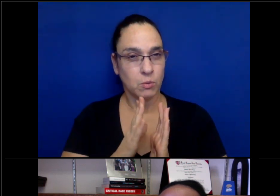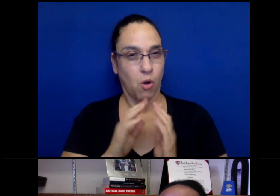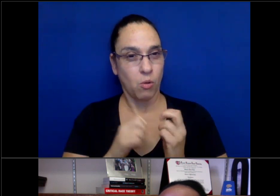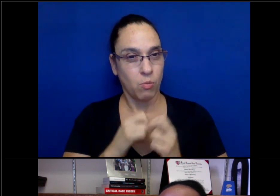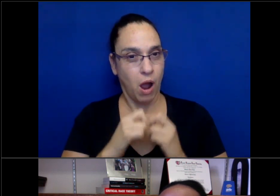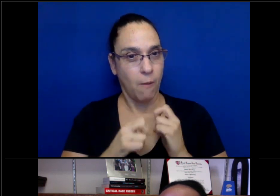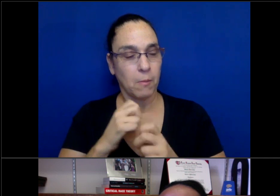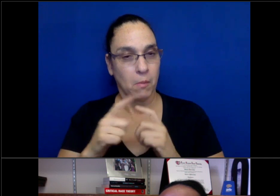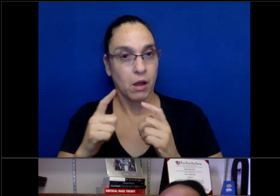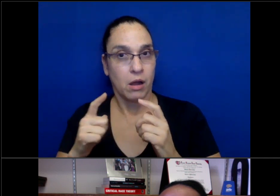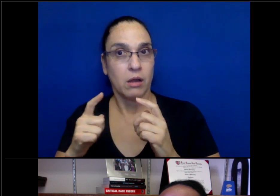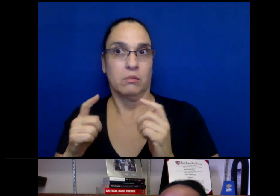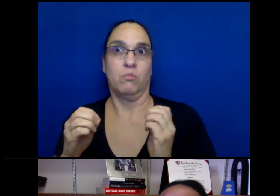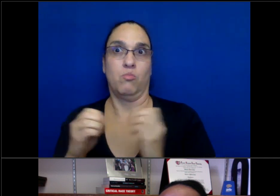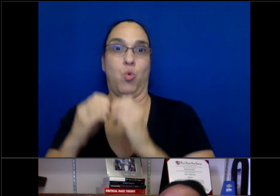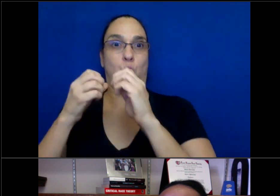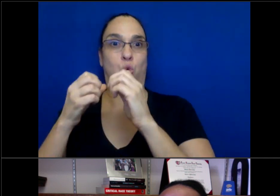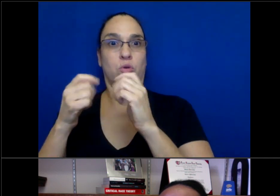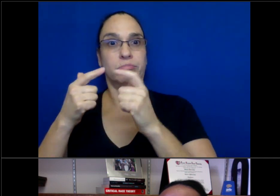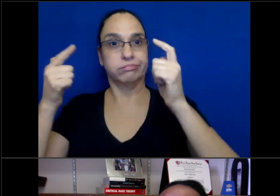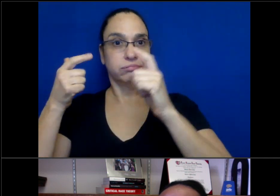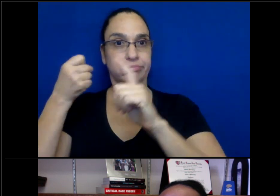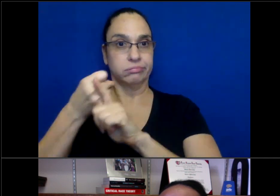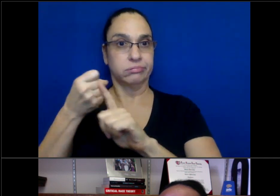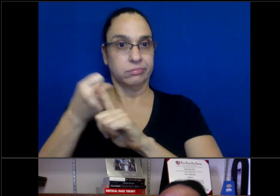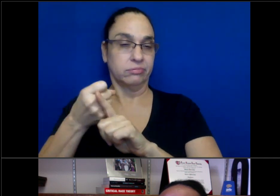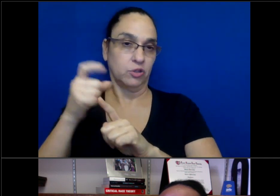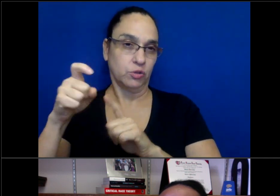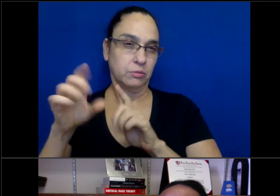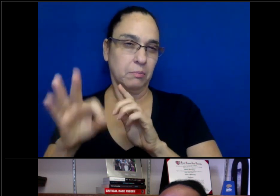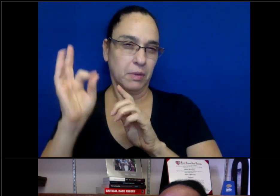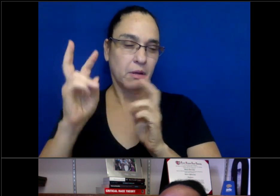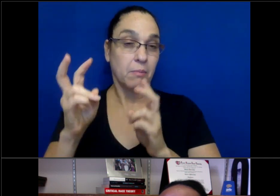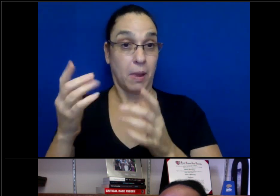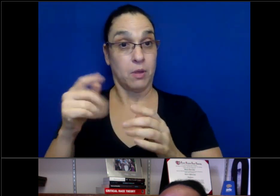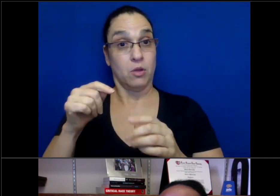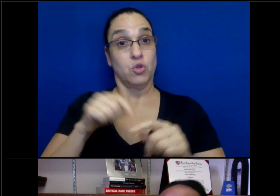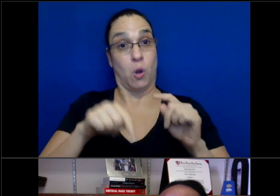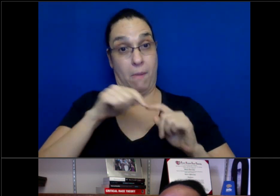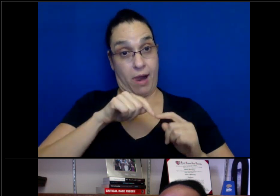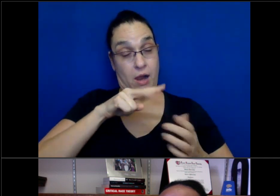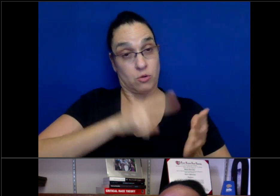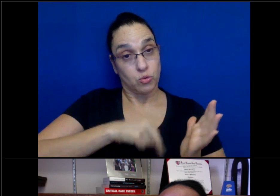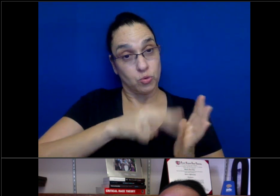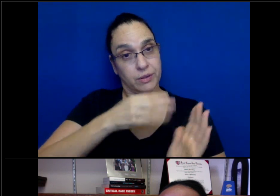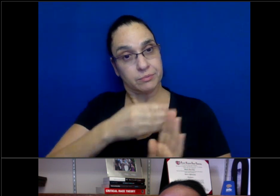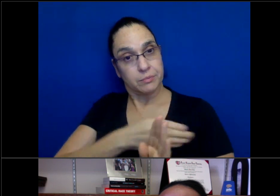right? And then you should go back to the prior scholarship to see